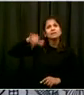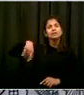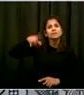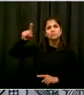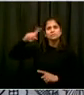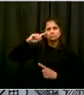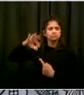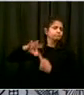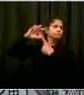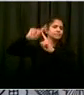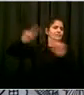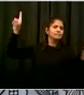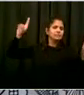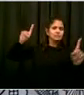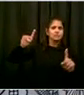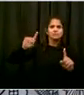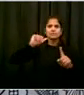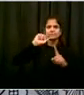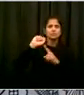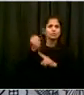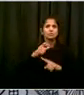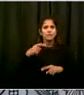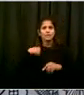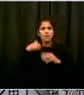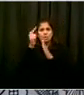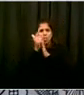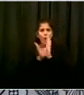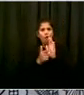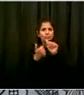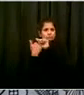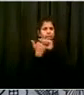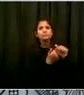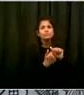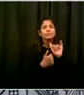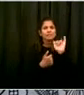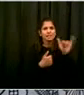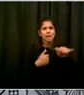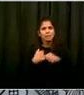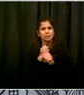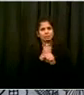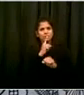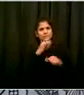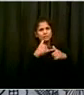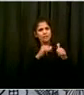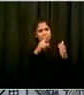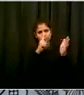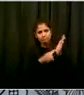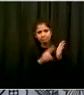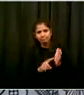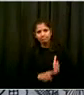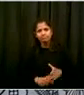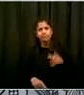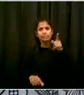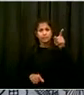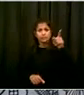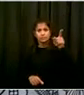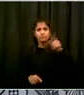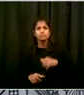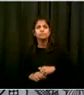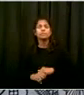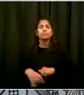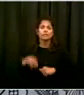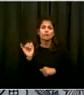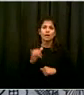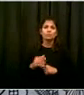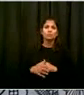working with the Law Department. The results of that investigation will be coming shortly. That's going to be what I will acknowledge as